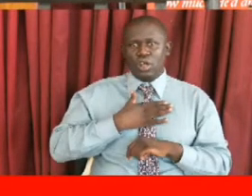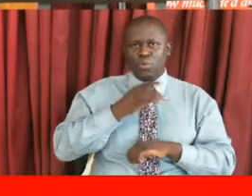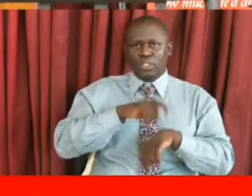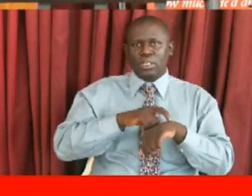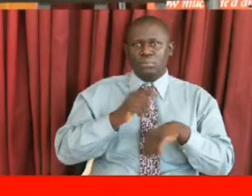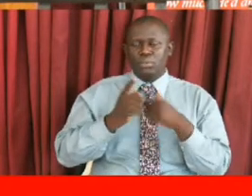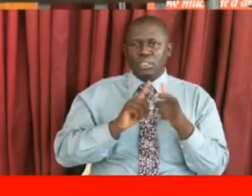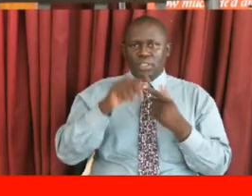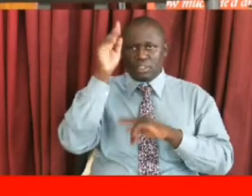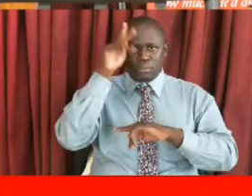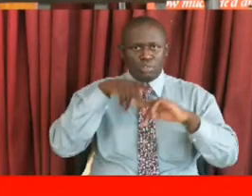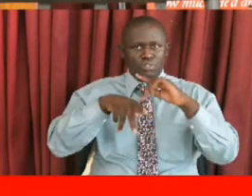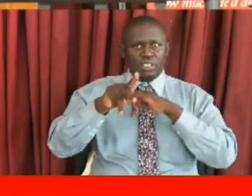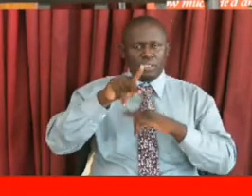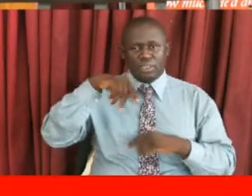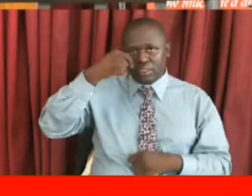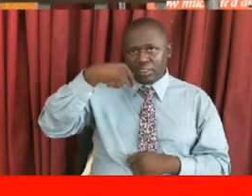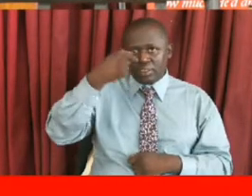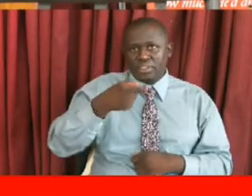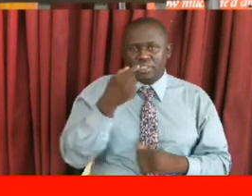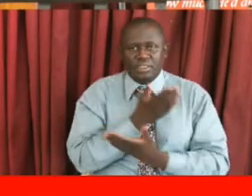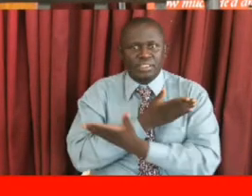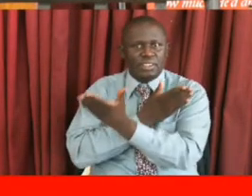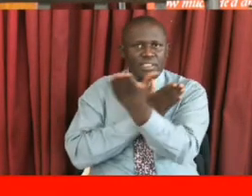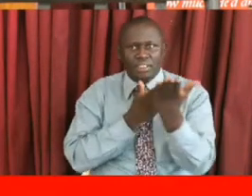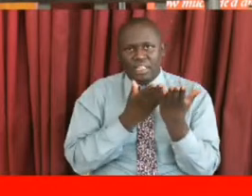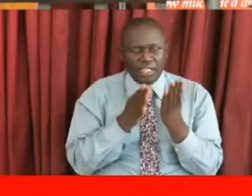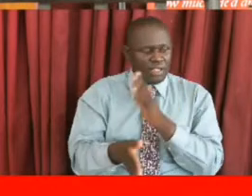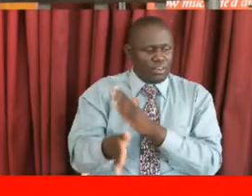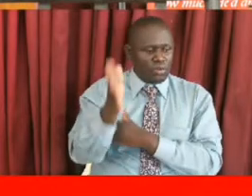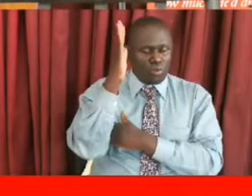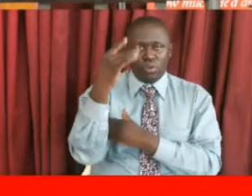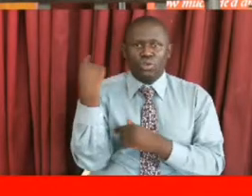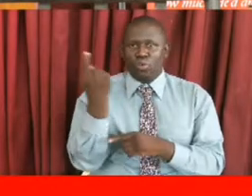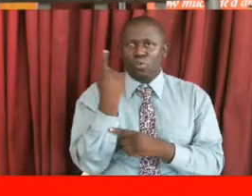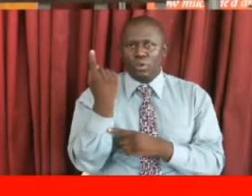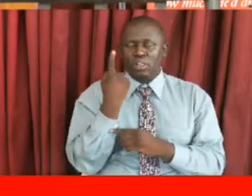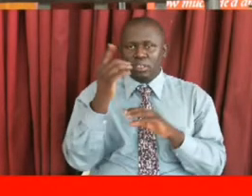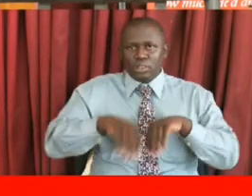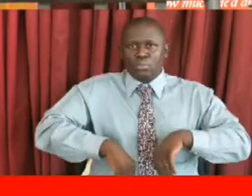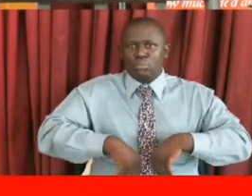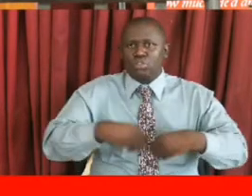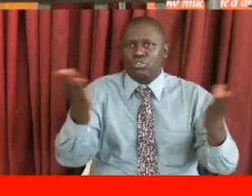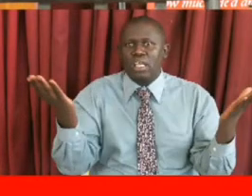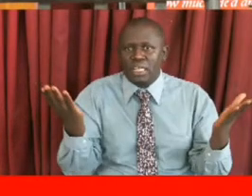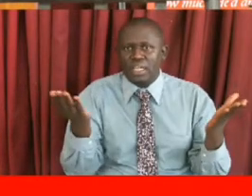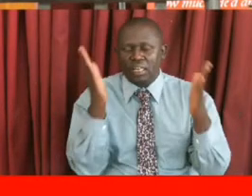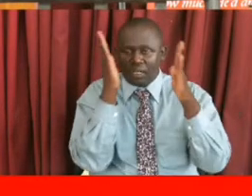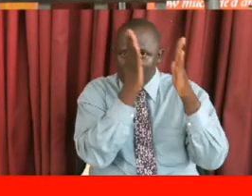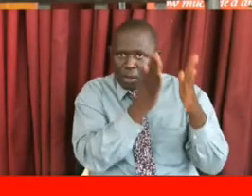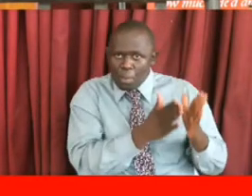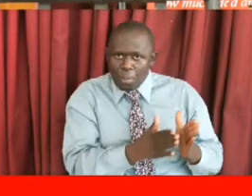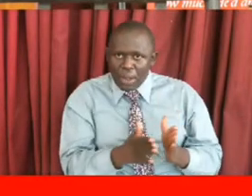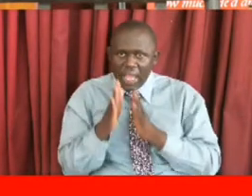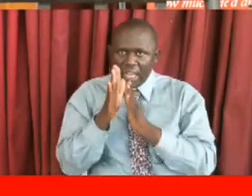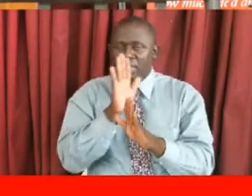then the prophet says there God only provided plan for his